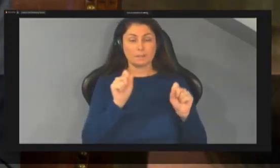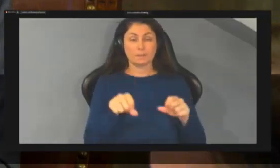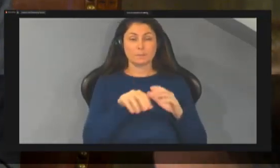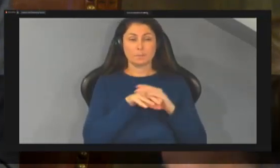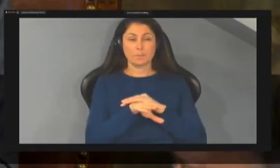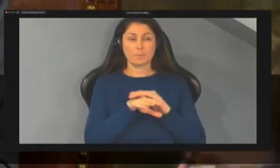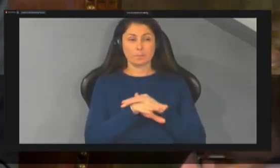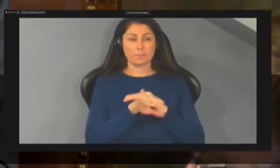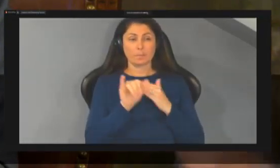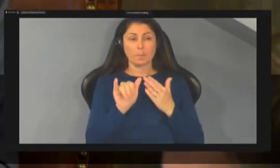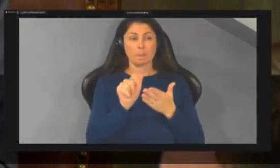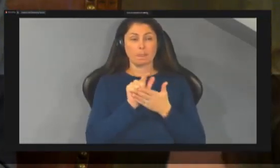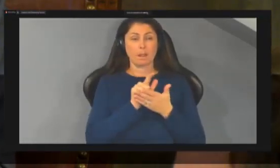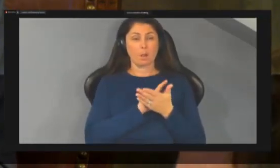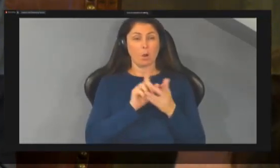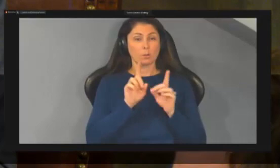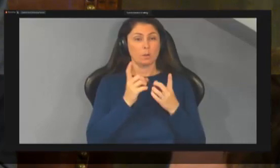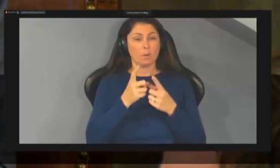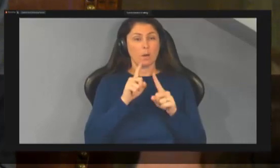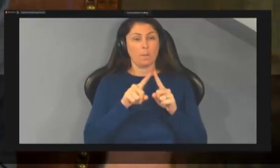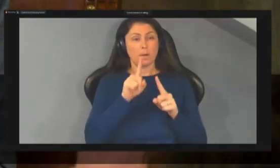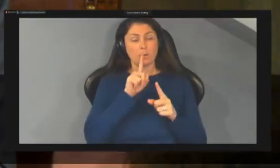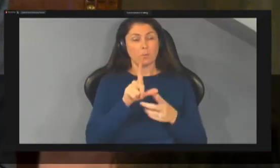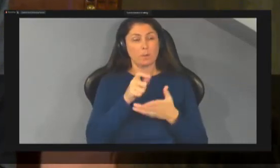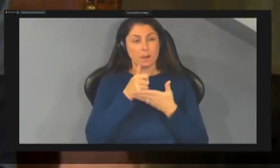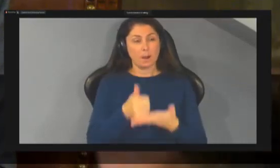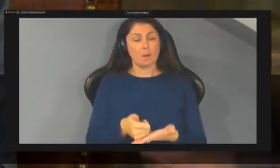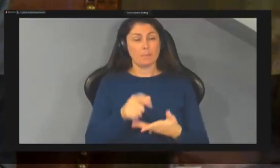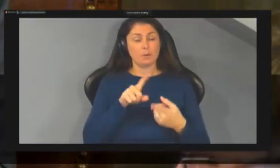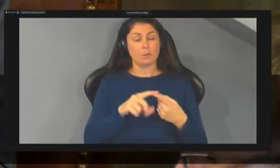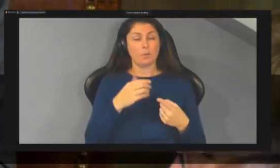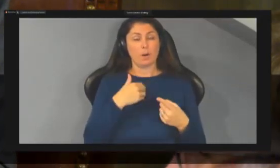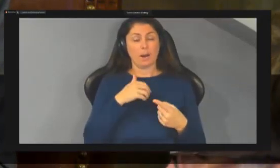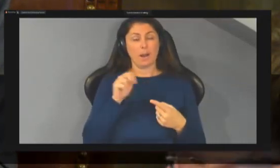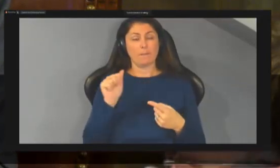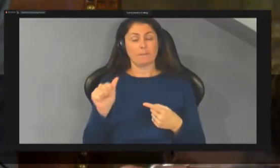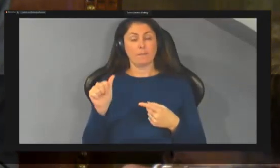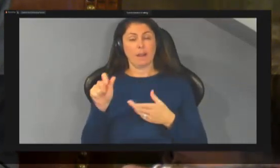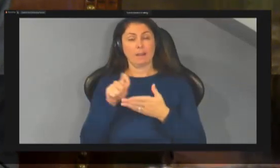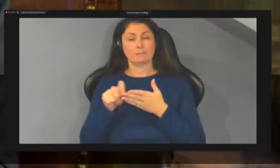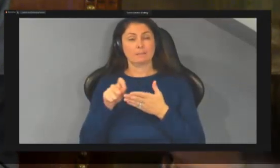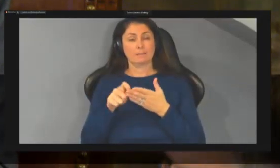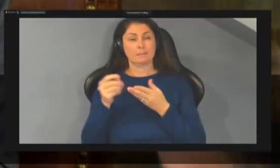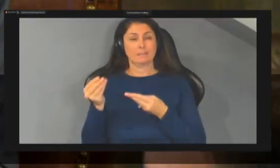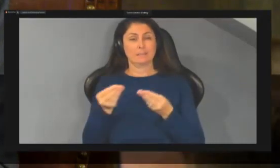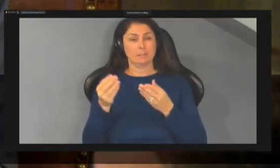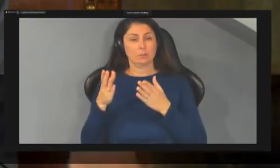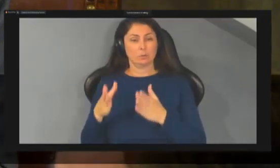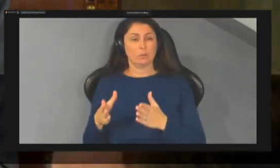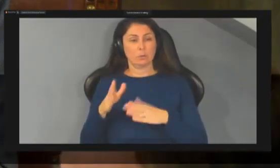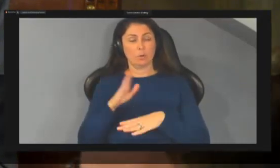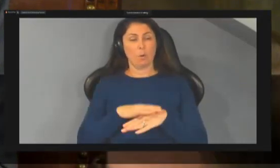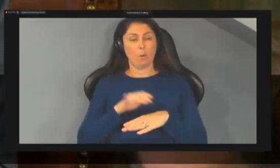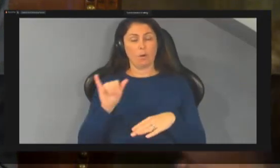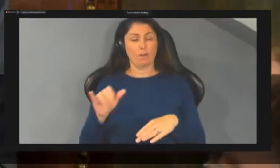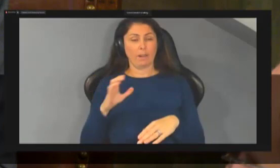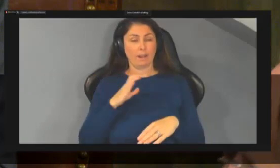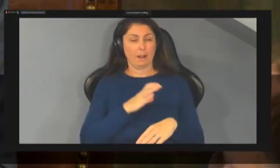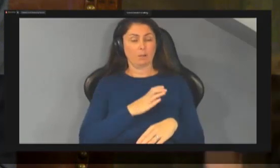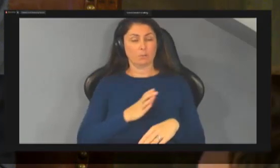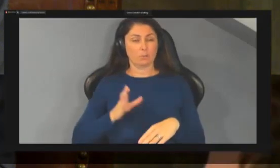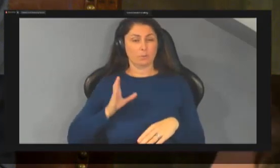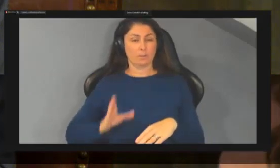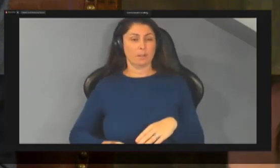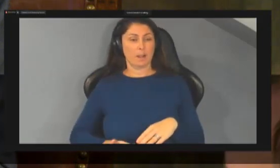the law department, but it is very helpful to have a solicitor on the council side of the hall